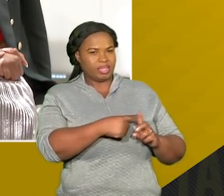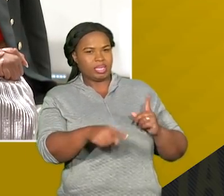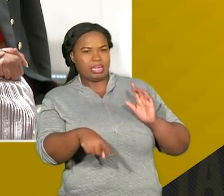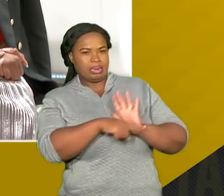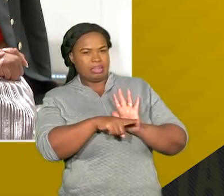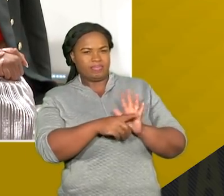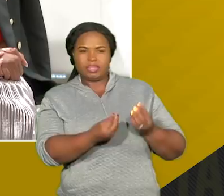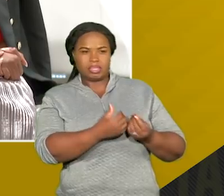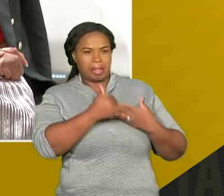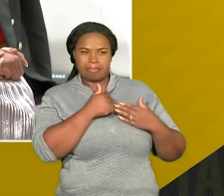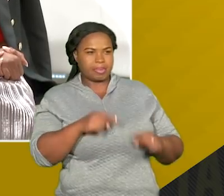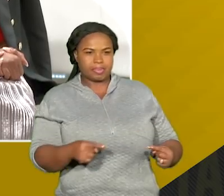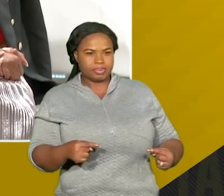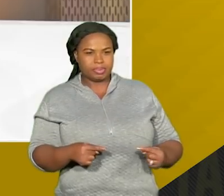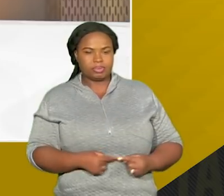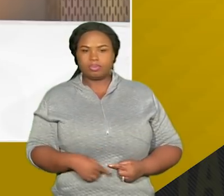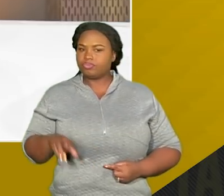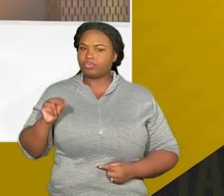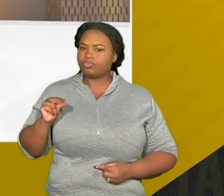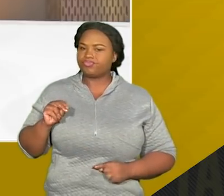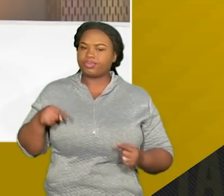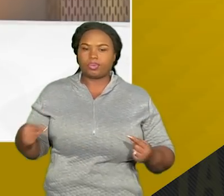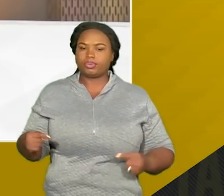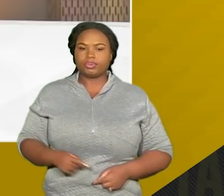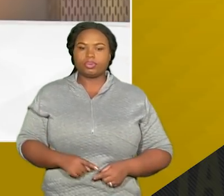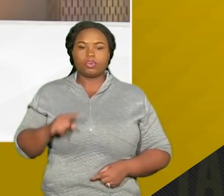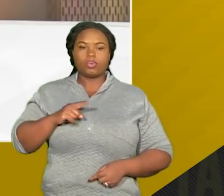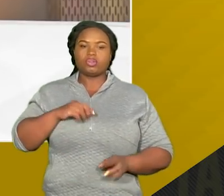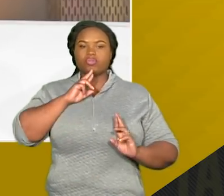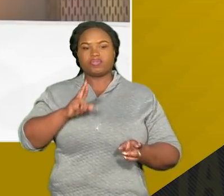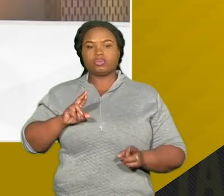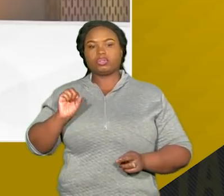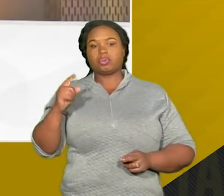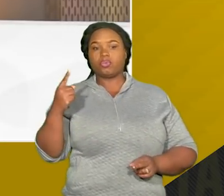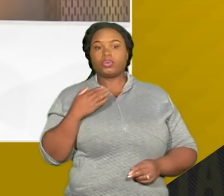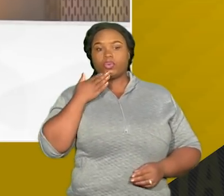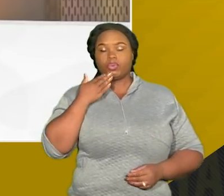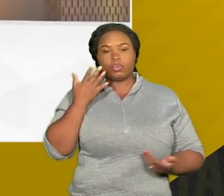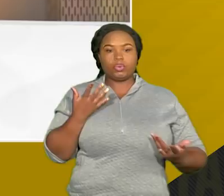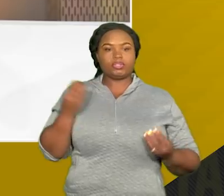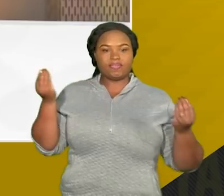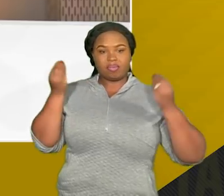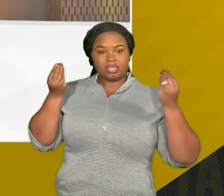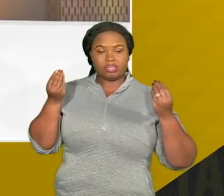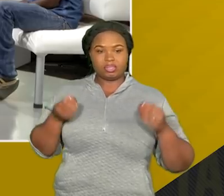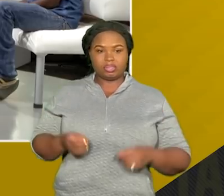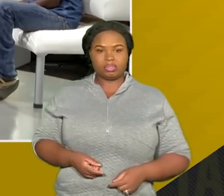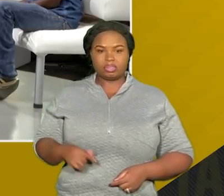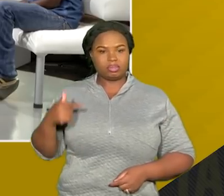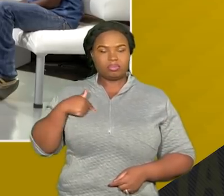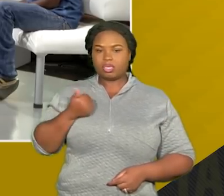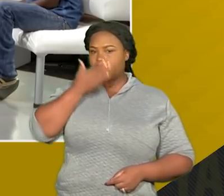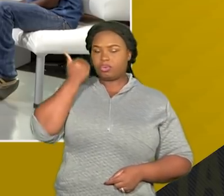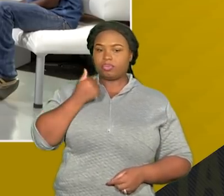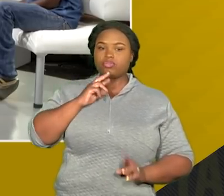time awukwazi ukusebenza kanjani? Nkasona uthusa ke tla refera ko motho o tumileng ka darkness. Otherwise, I wouldn't know. I'd